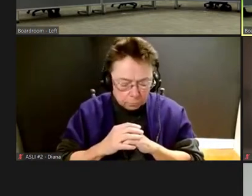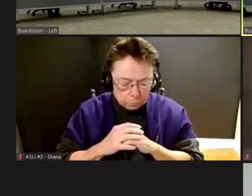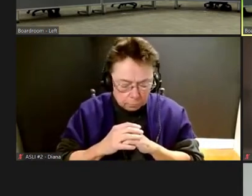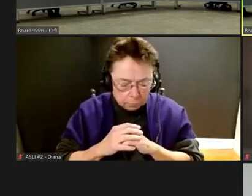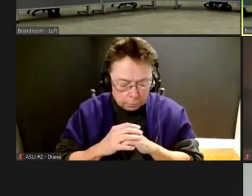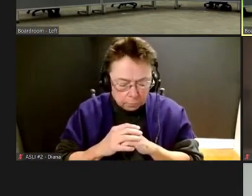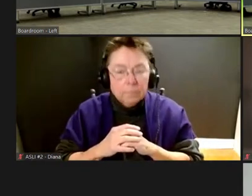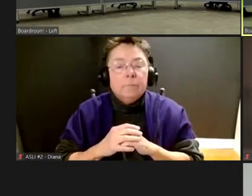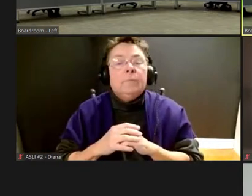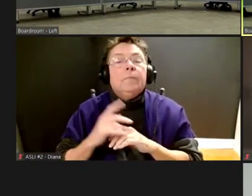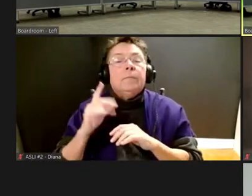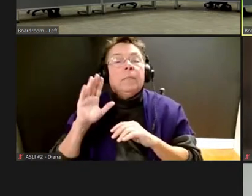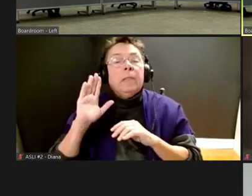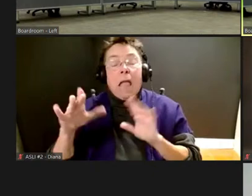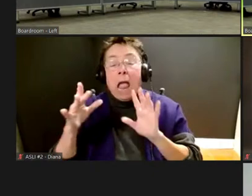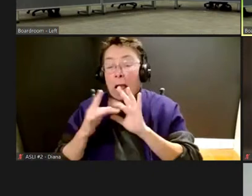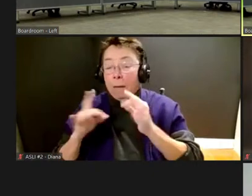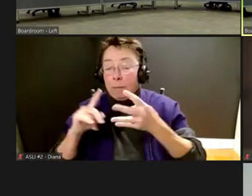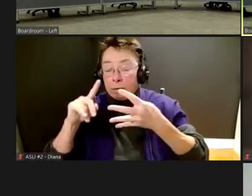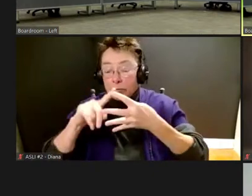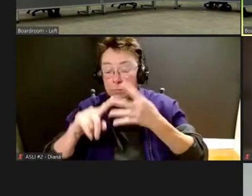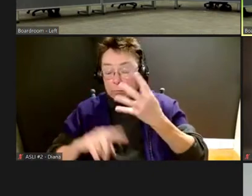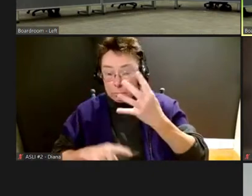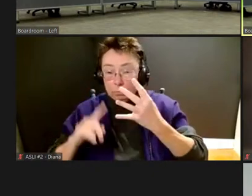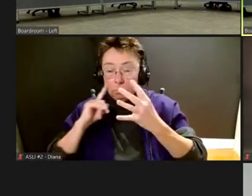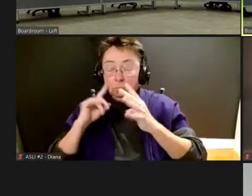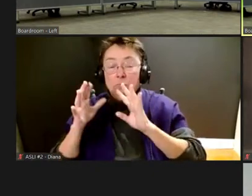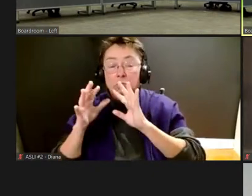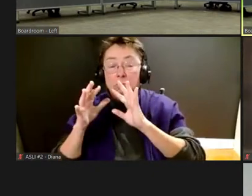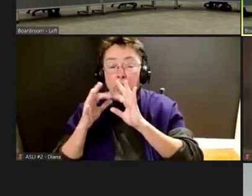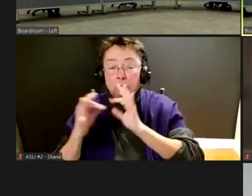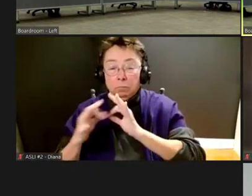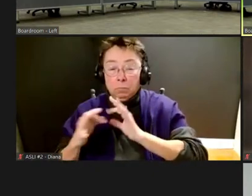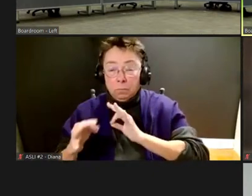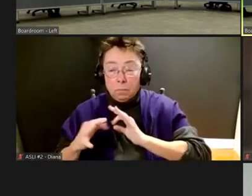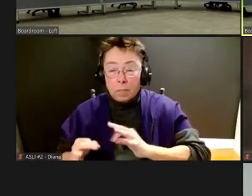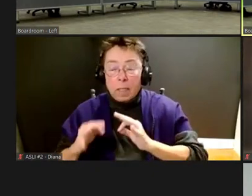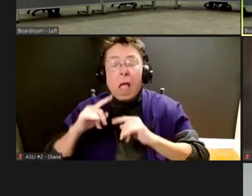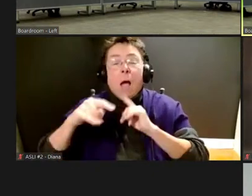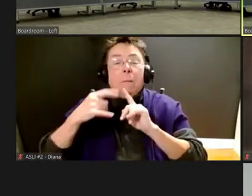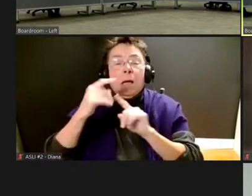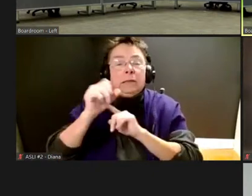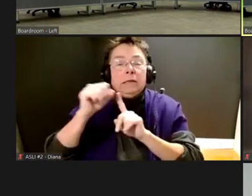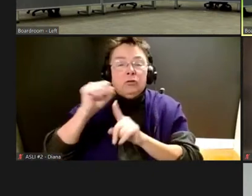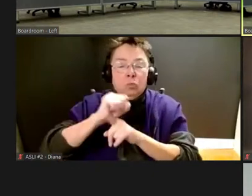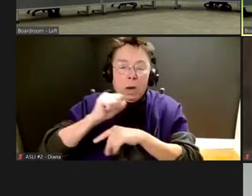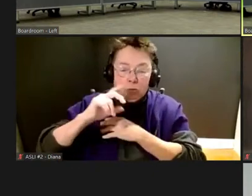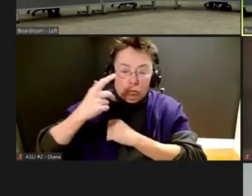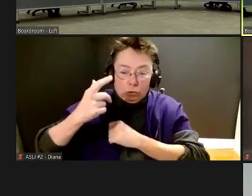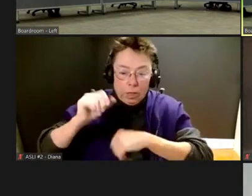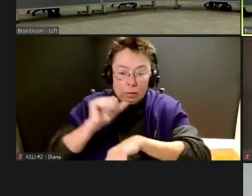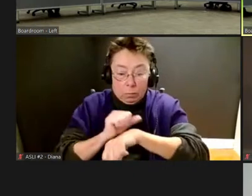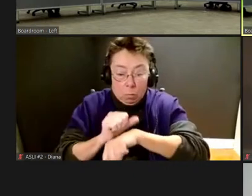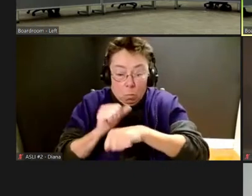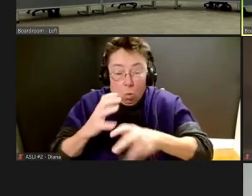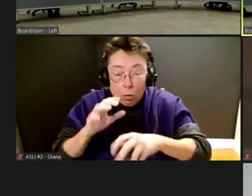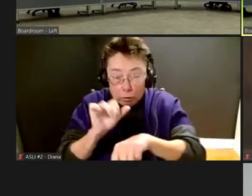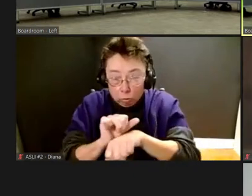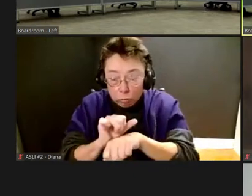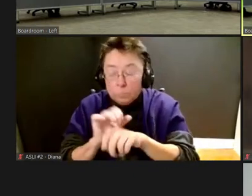the comments that were made about the circumstances in which our employees work